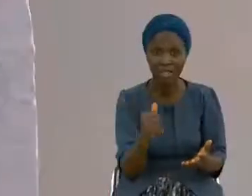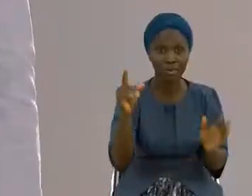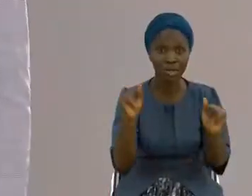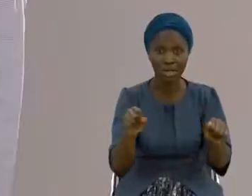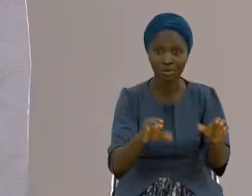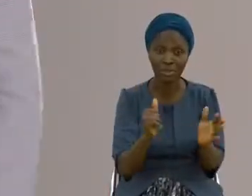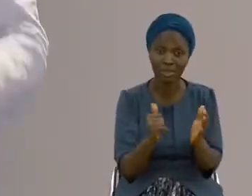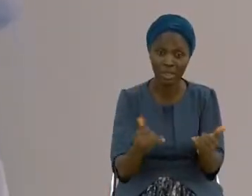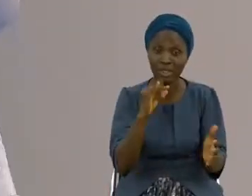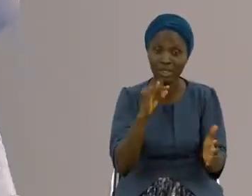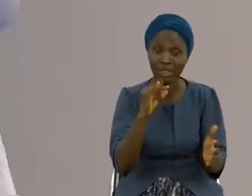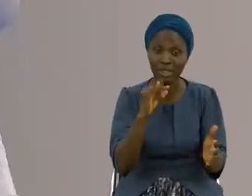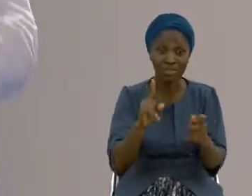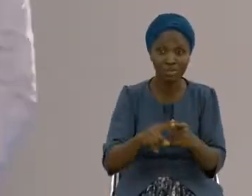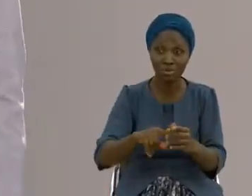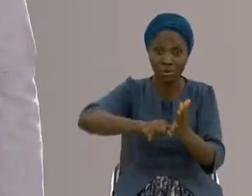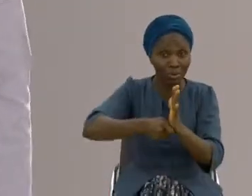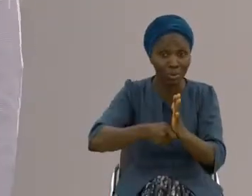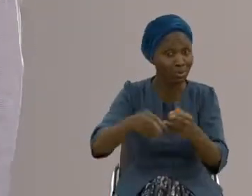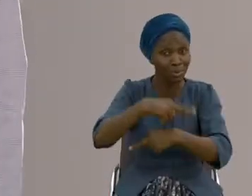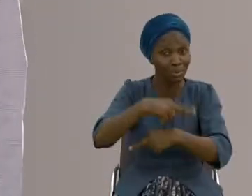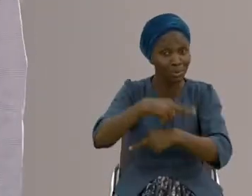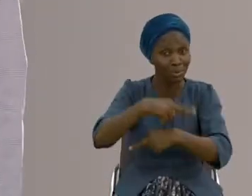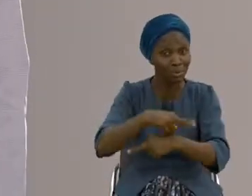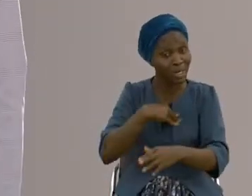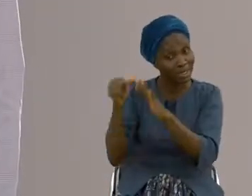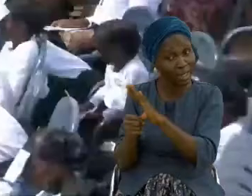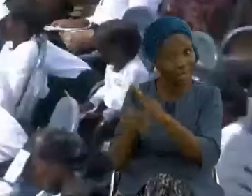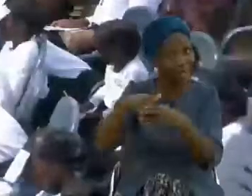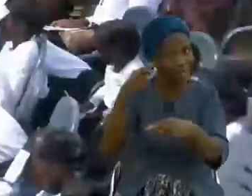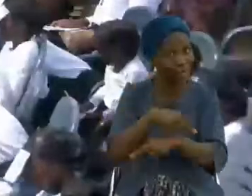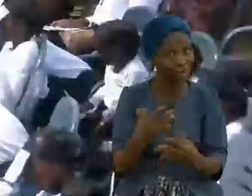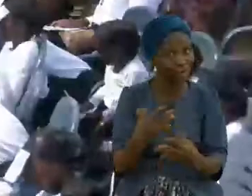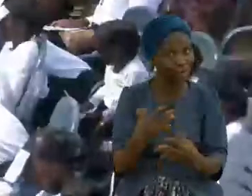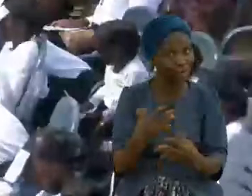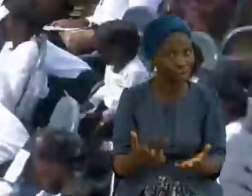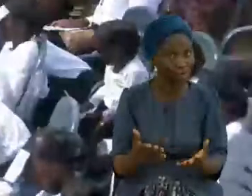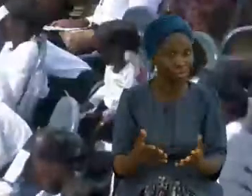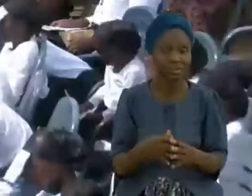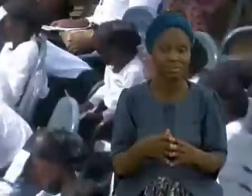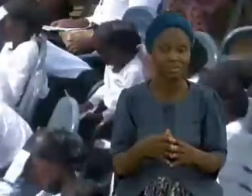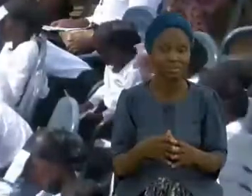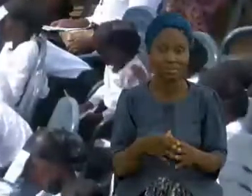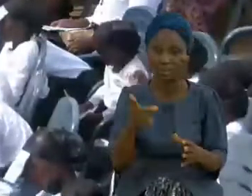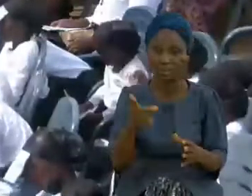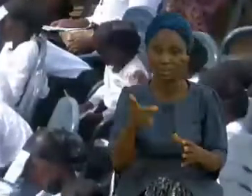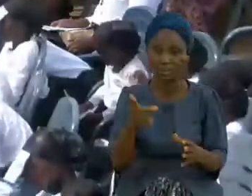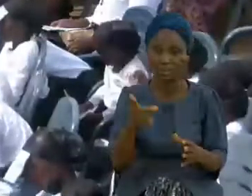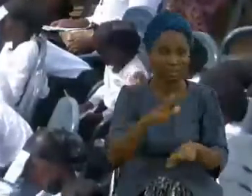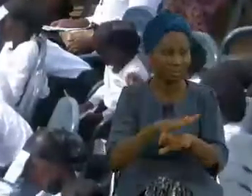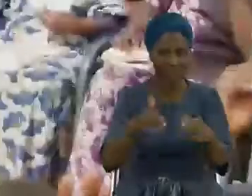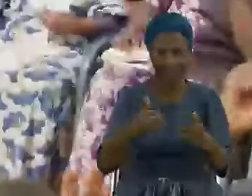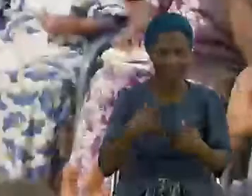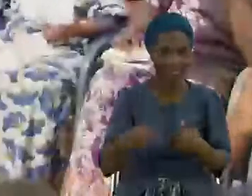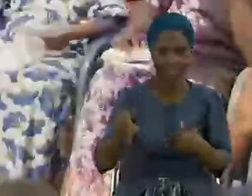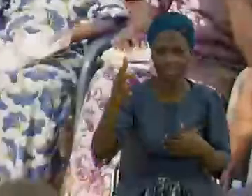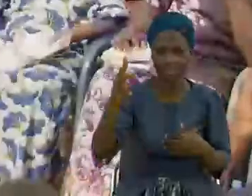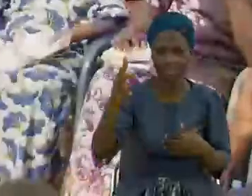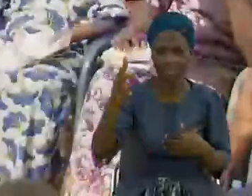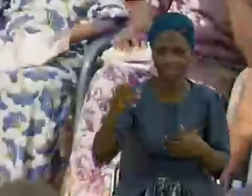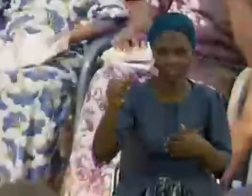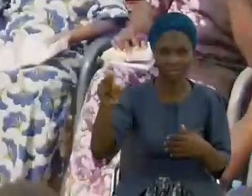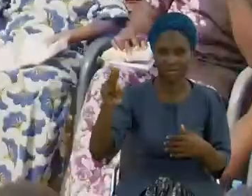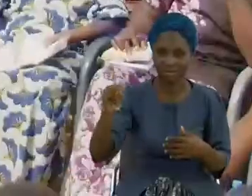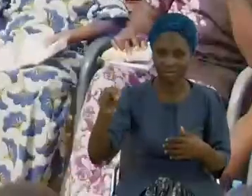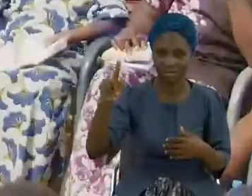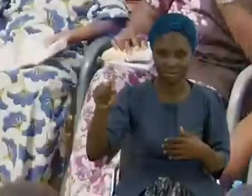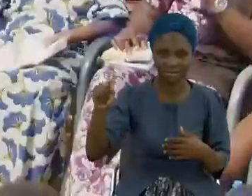stay indoor you don't have the mantra i have the mantra i